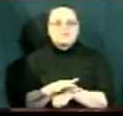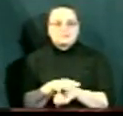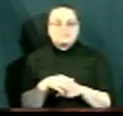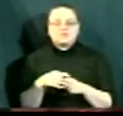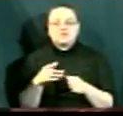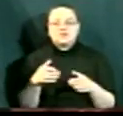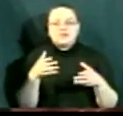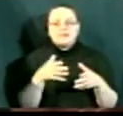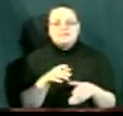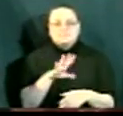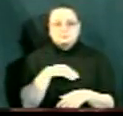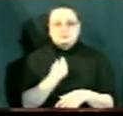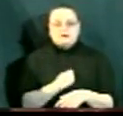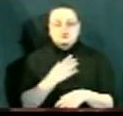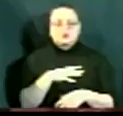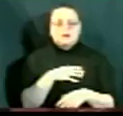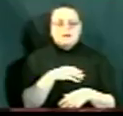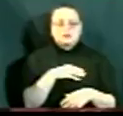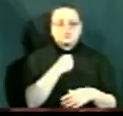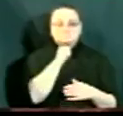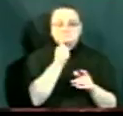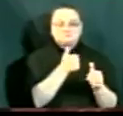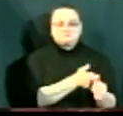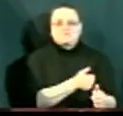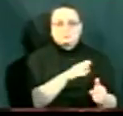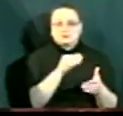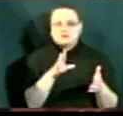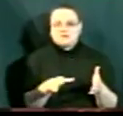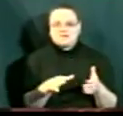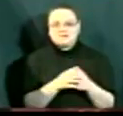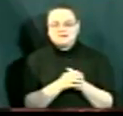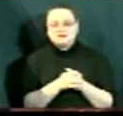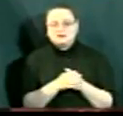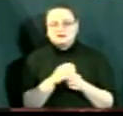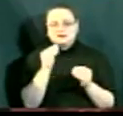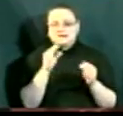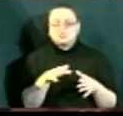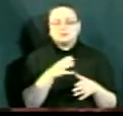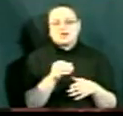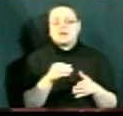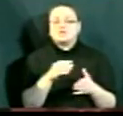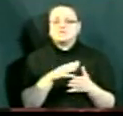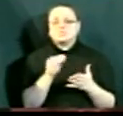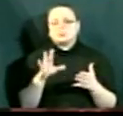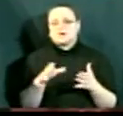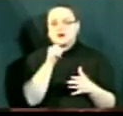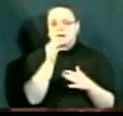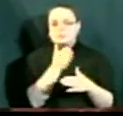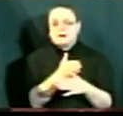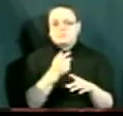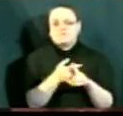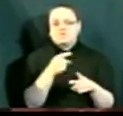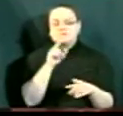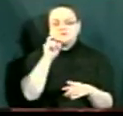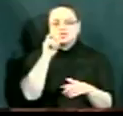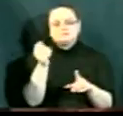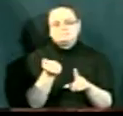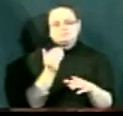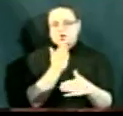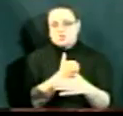and leaves transgender and gender nonconforming students and teachers and students largely unprotected from gender-based